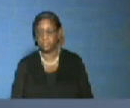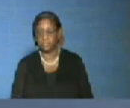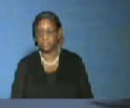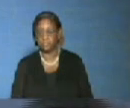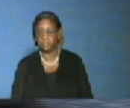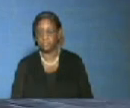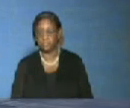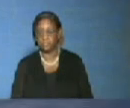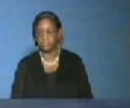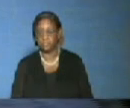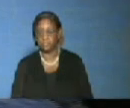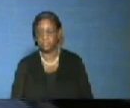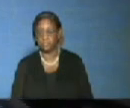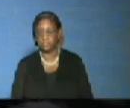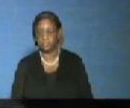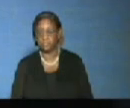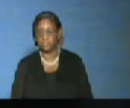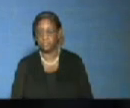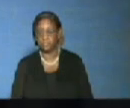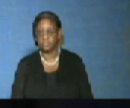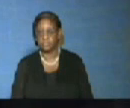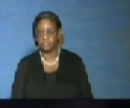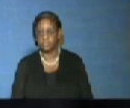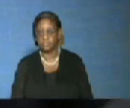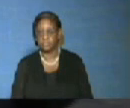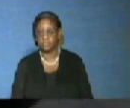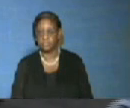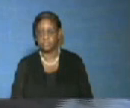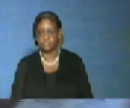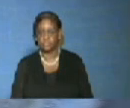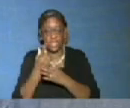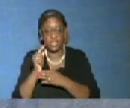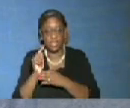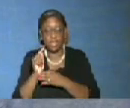he committed to retrofitting boats to specifically traverse between the islands. In